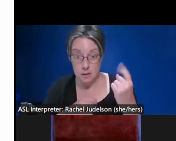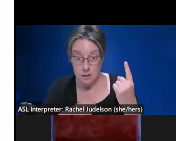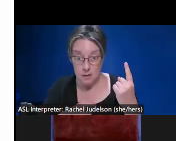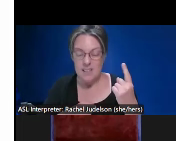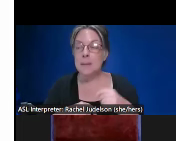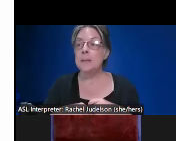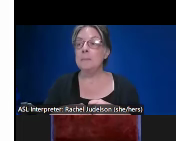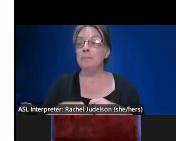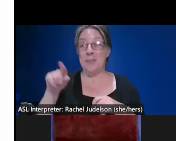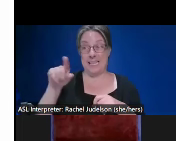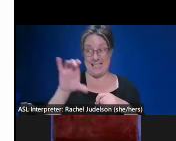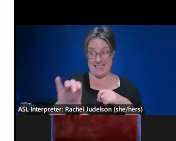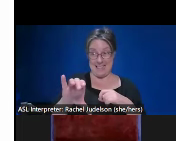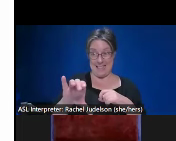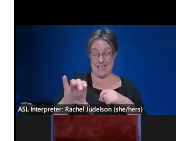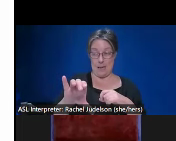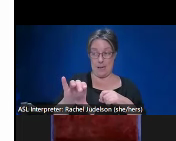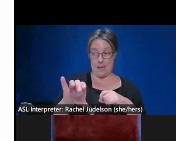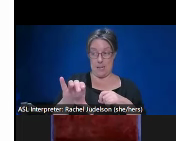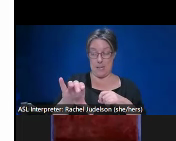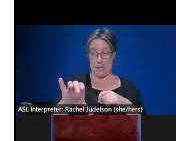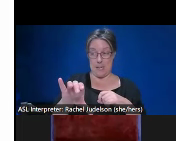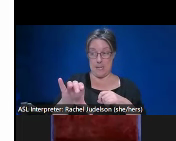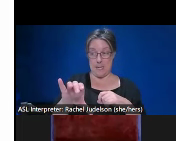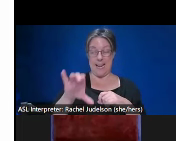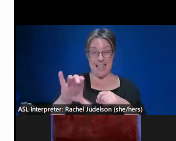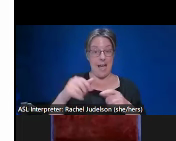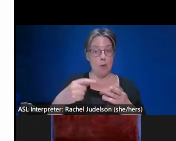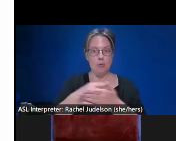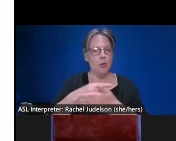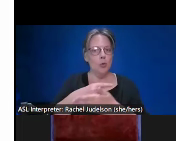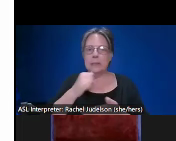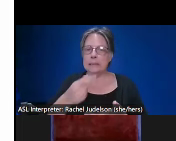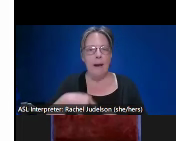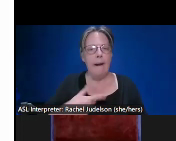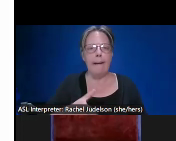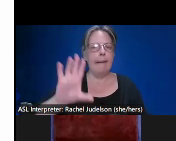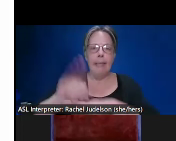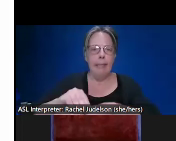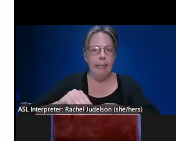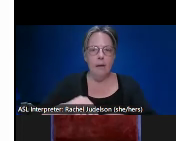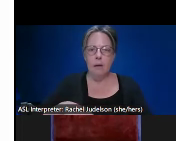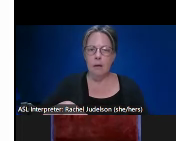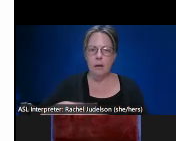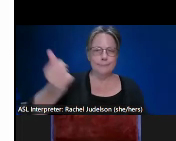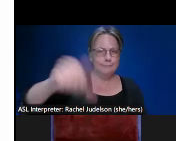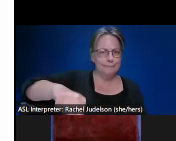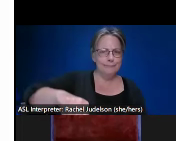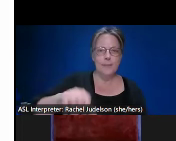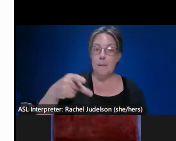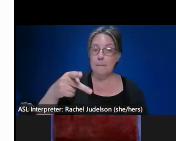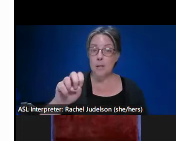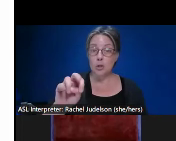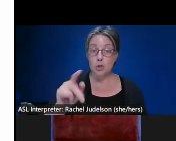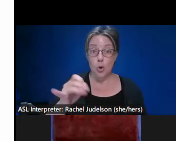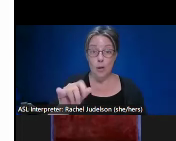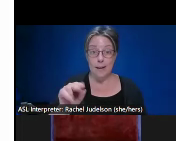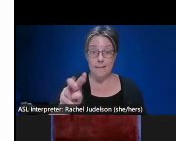this abstract dismissive or pejorative or negative. It's a rejection, but